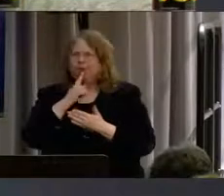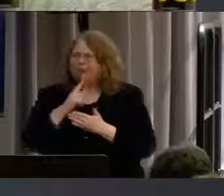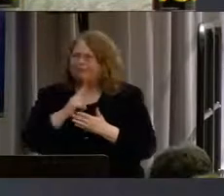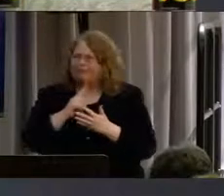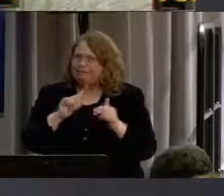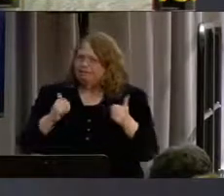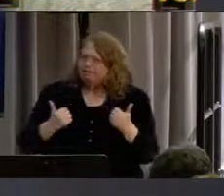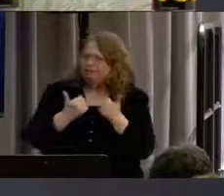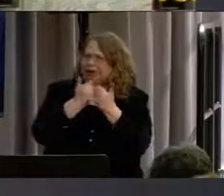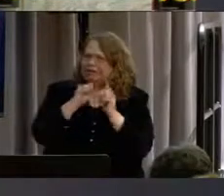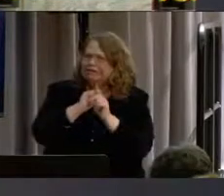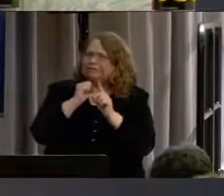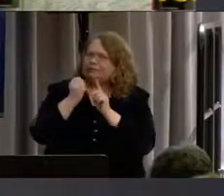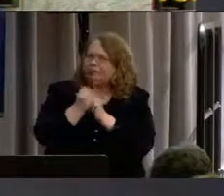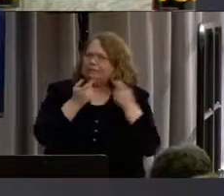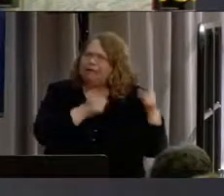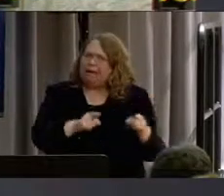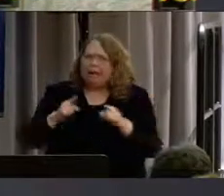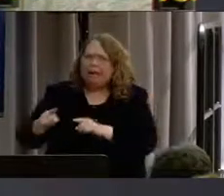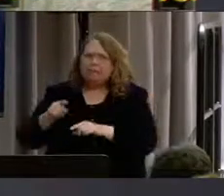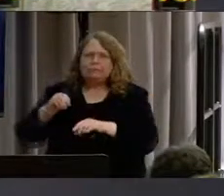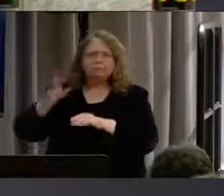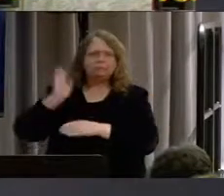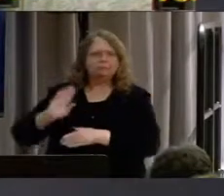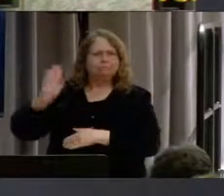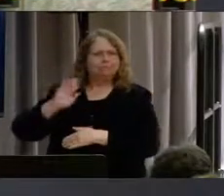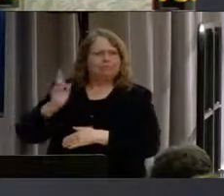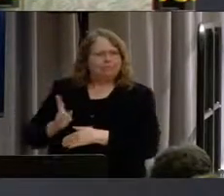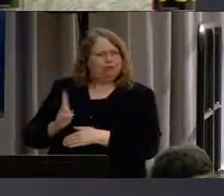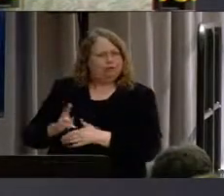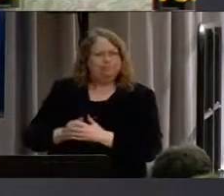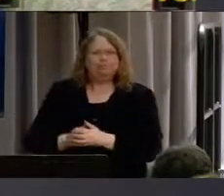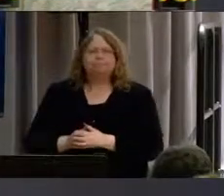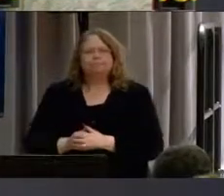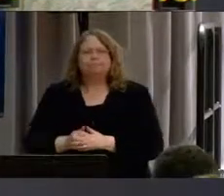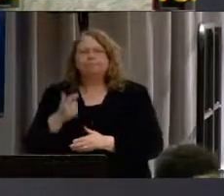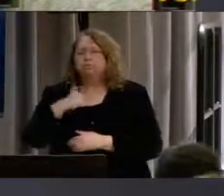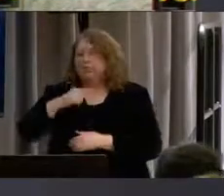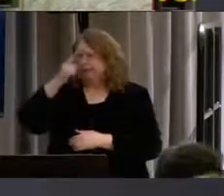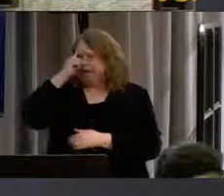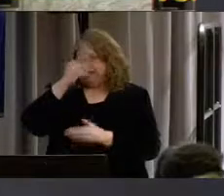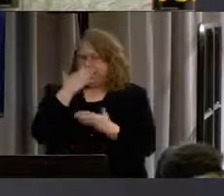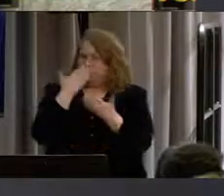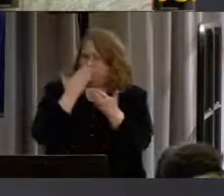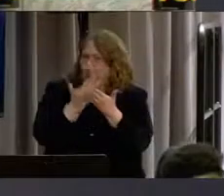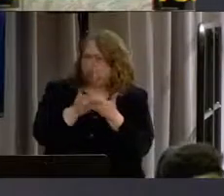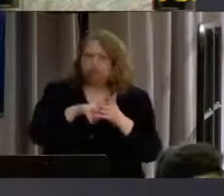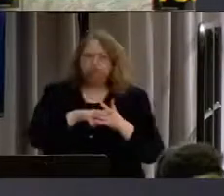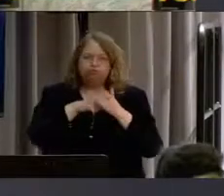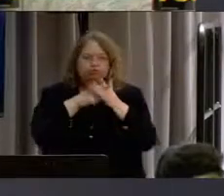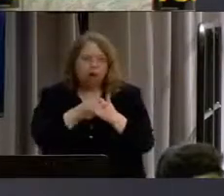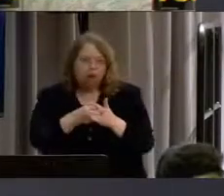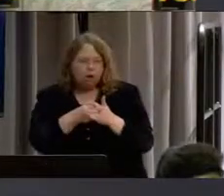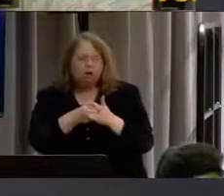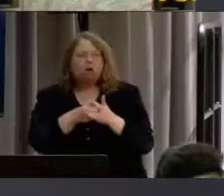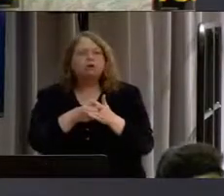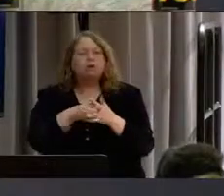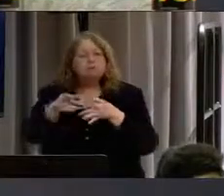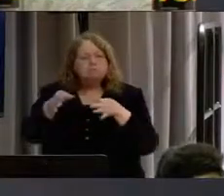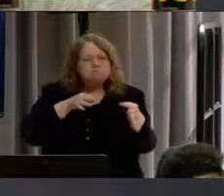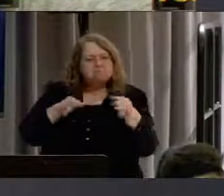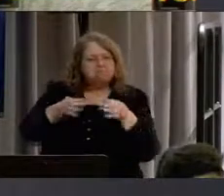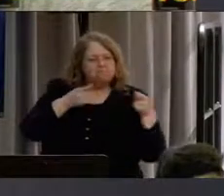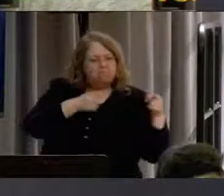chapters in your history. And so I thought it might be good to start with just a bit of a review